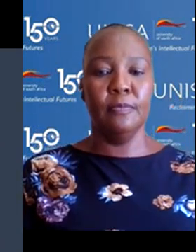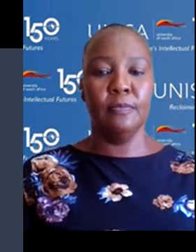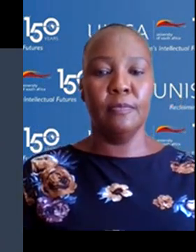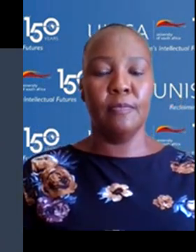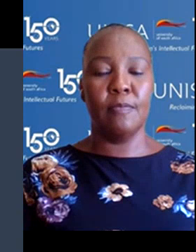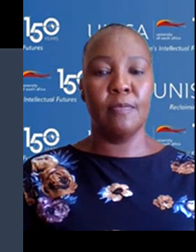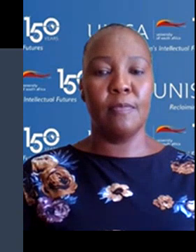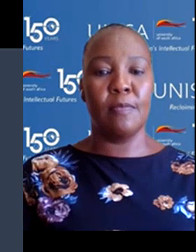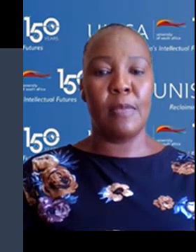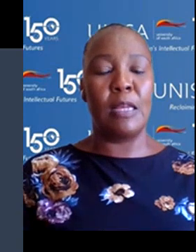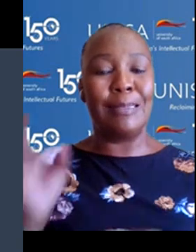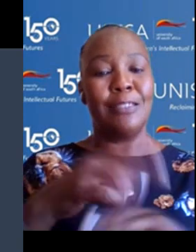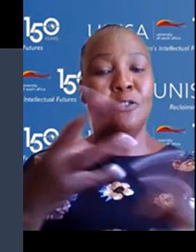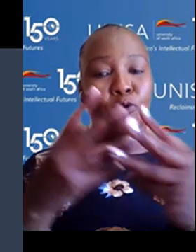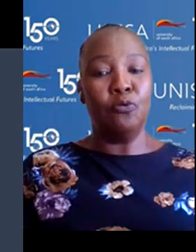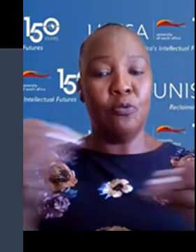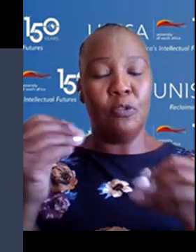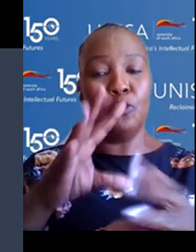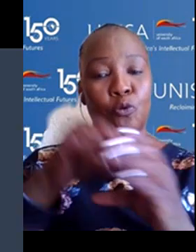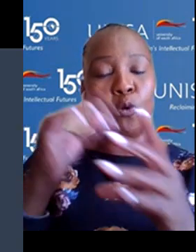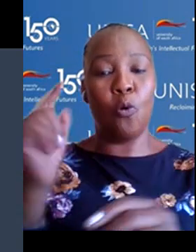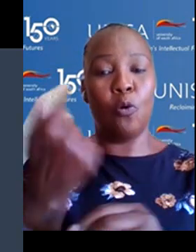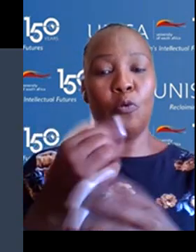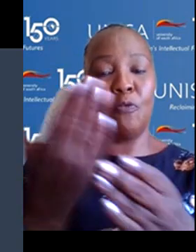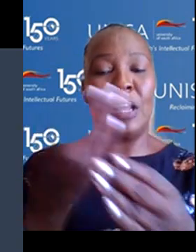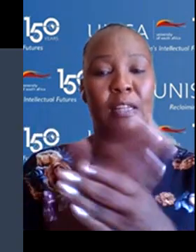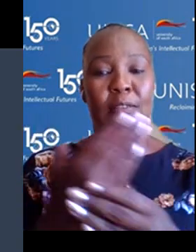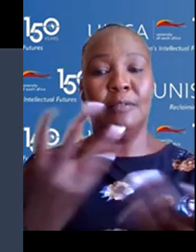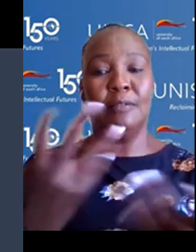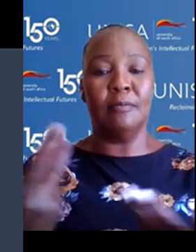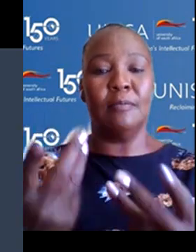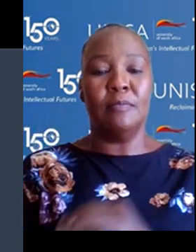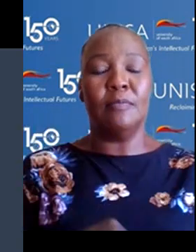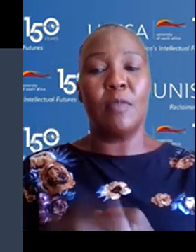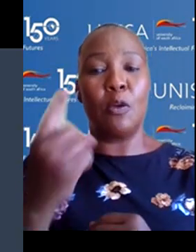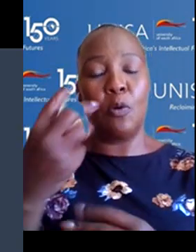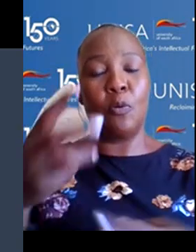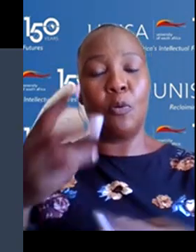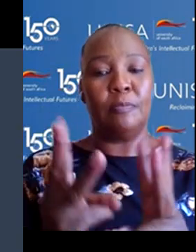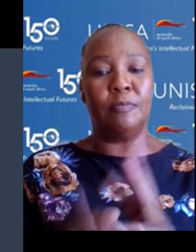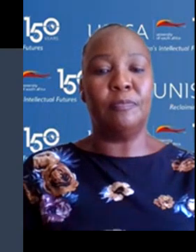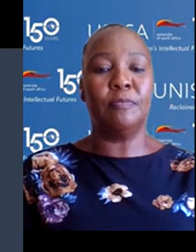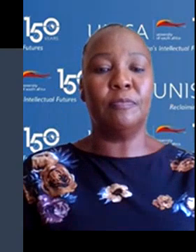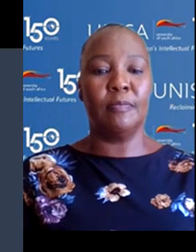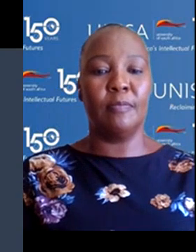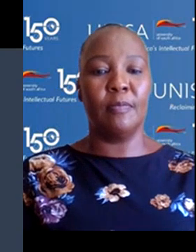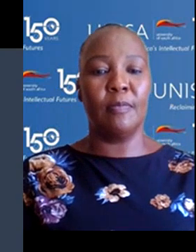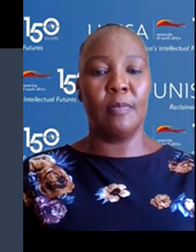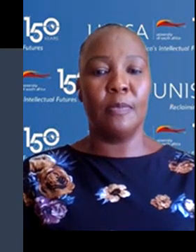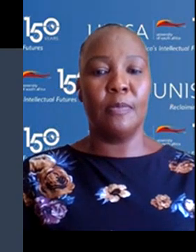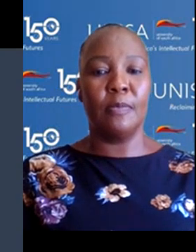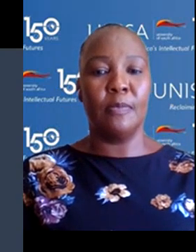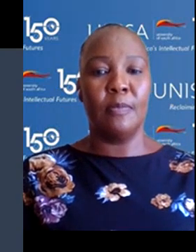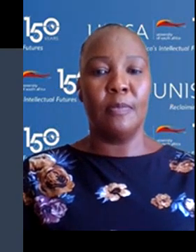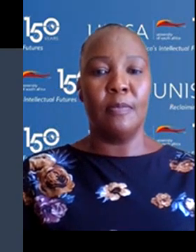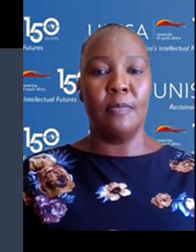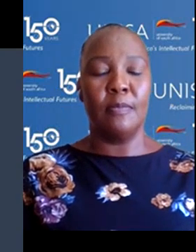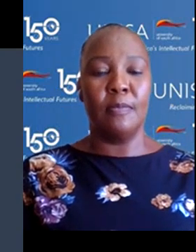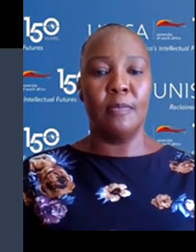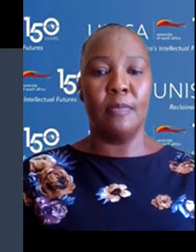Need a solution that lets you store all your files in one place, share and collaborate with others, and get to your photos and files from